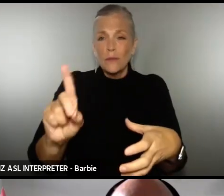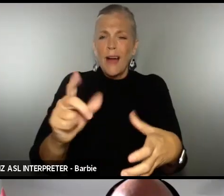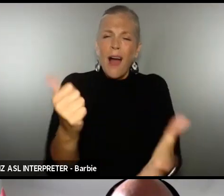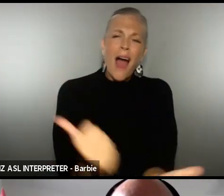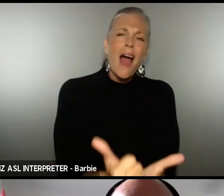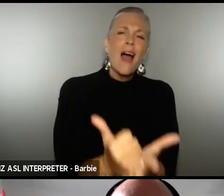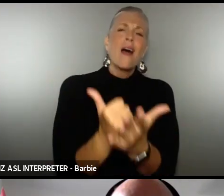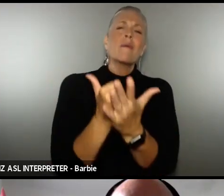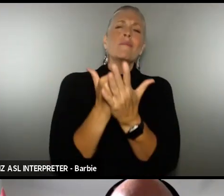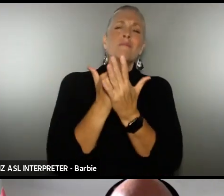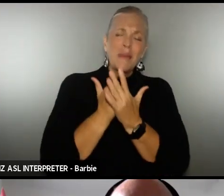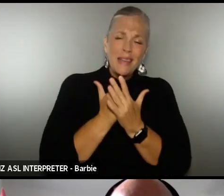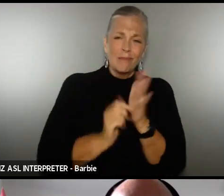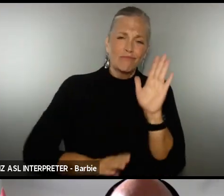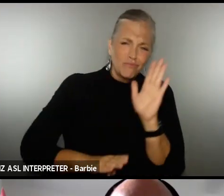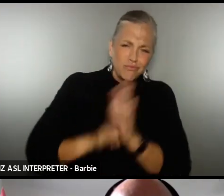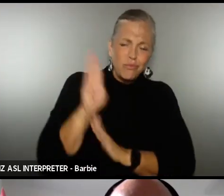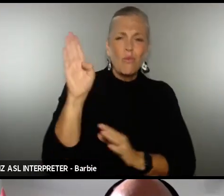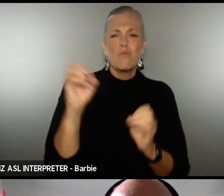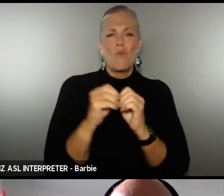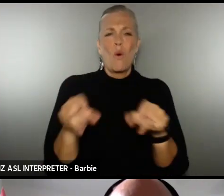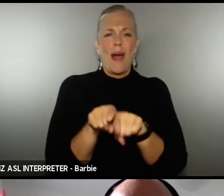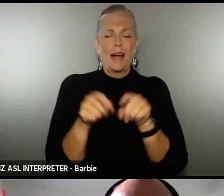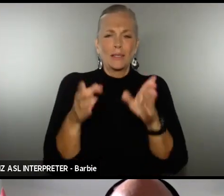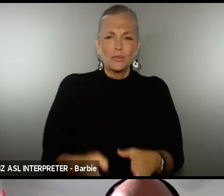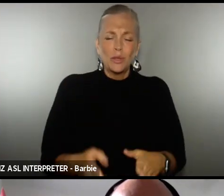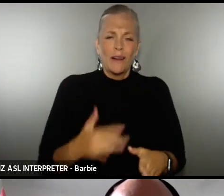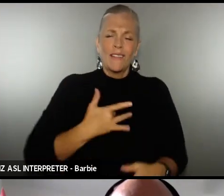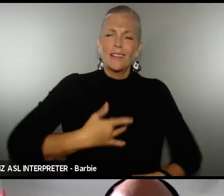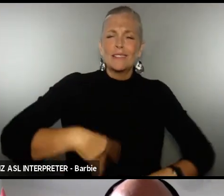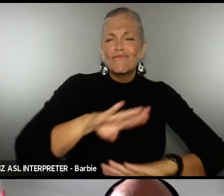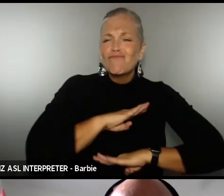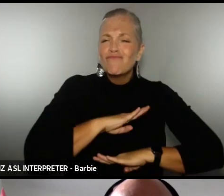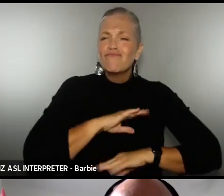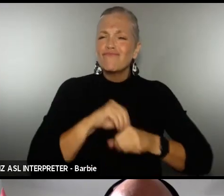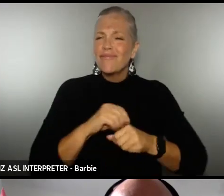growth as a person and in just feeling fulfilled in life.